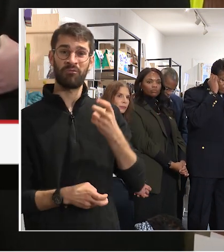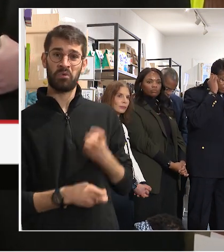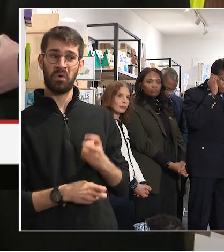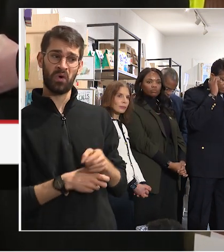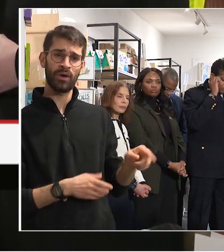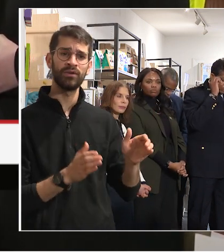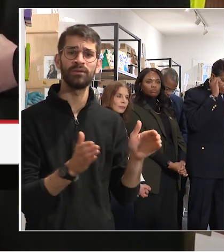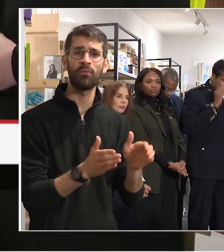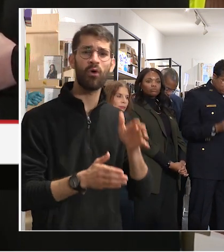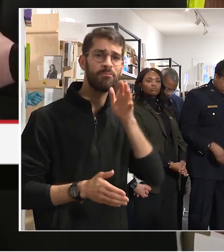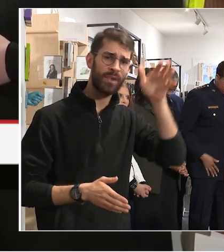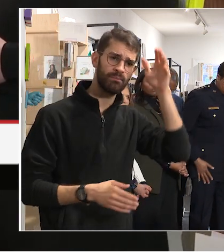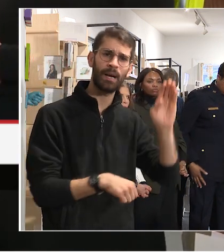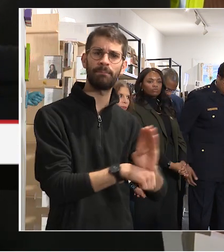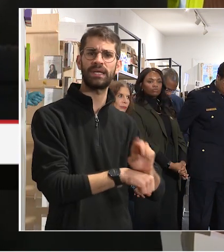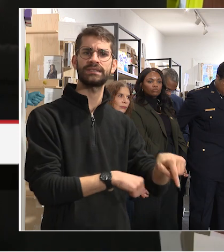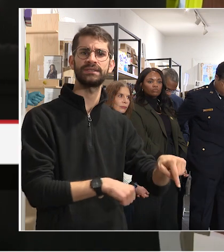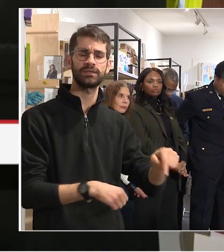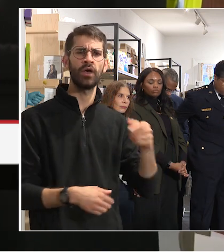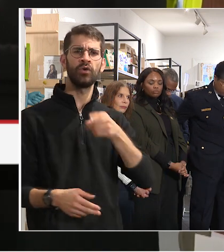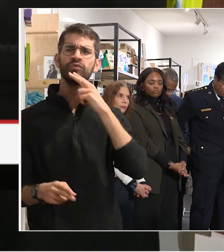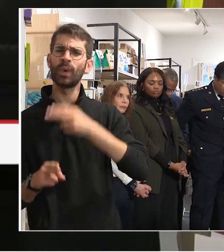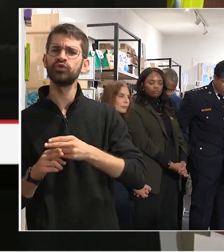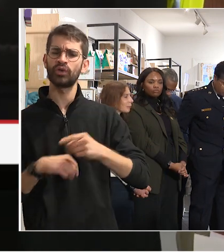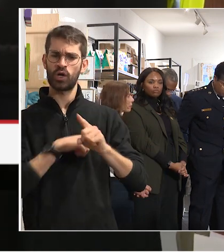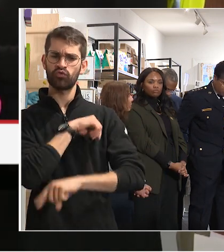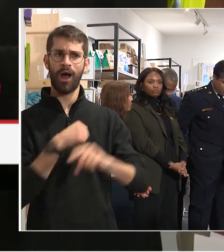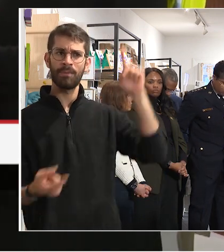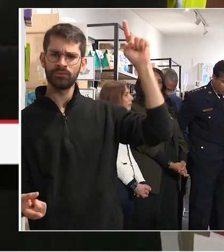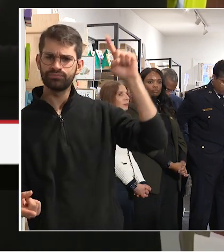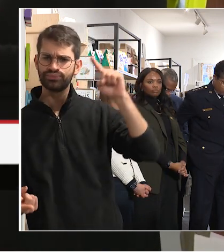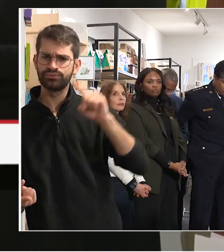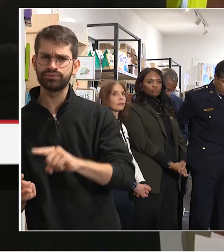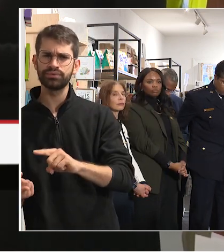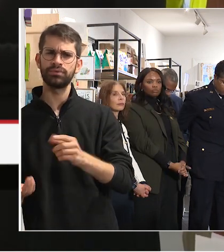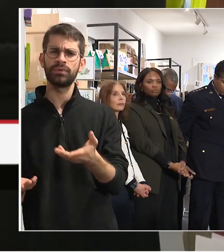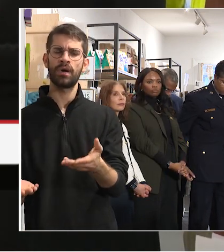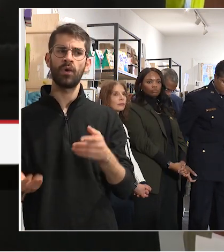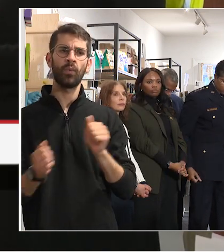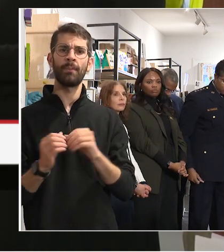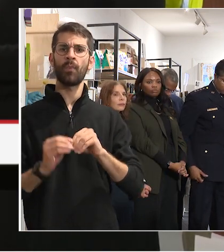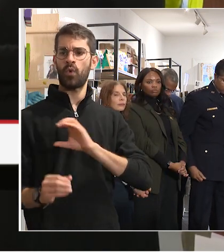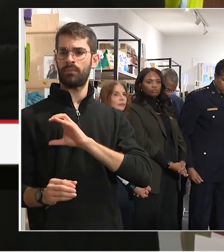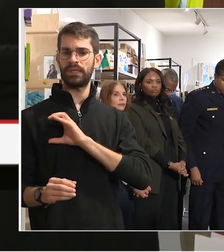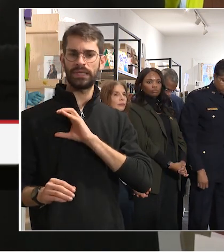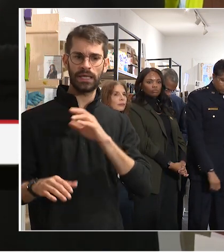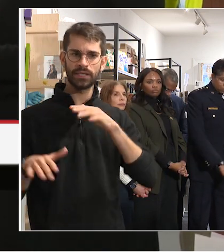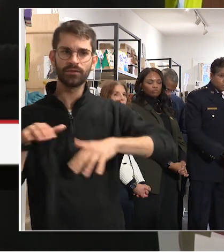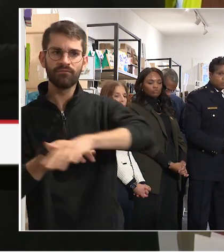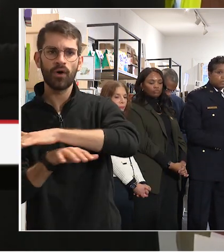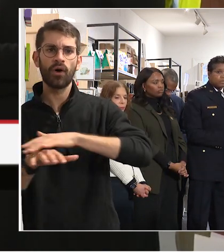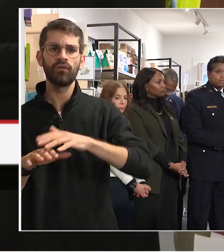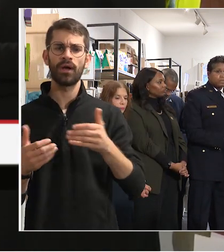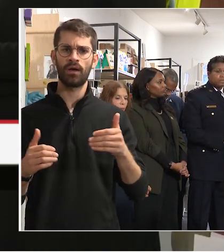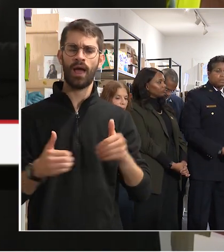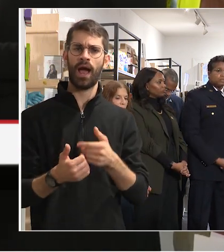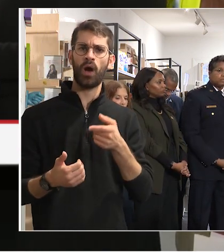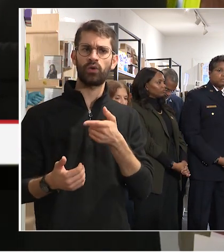discussion today about crime being down, working to increase presence, how do you think this news conference is sitting with them when they were just